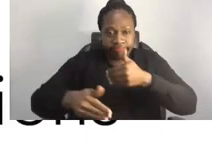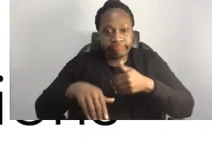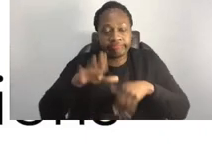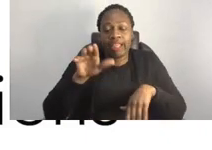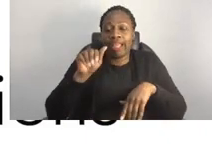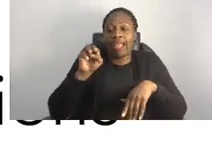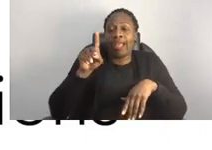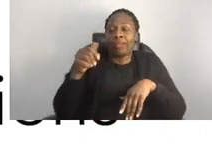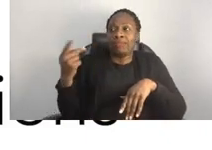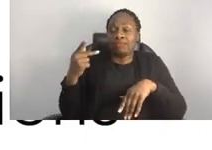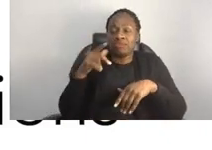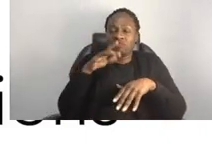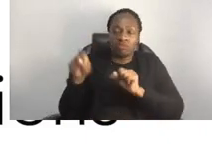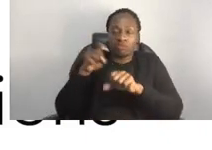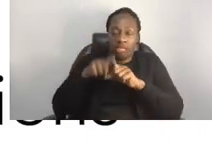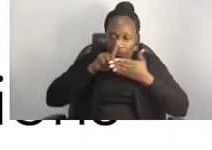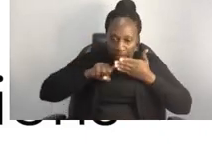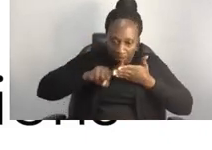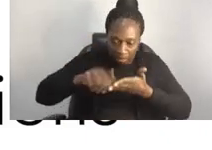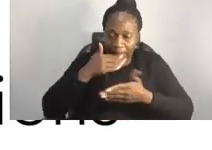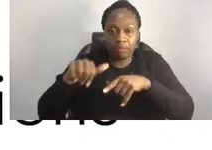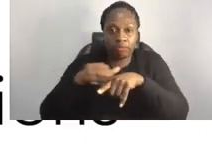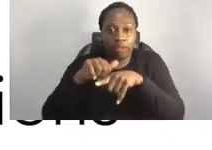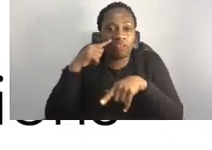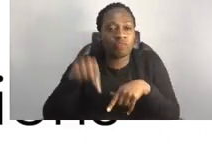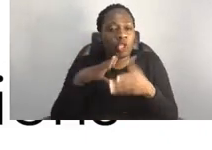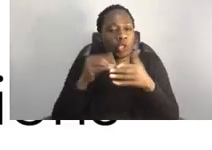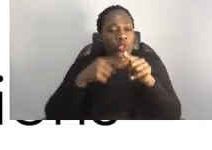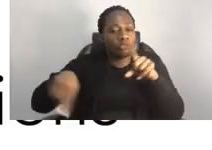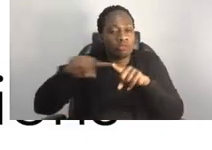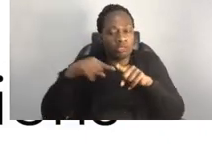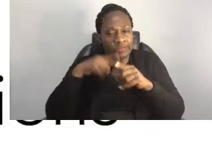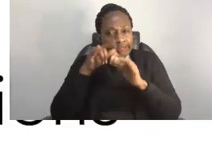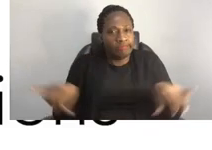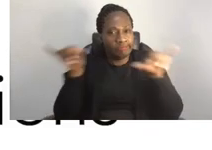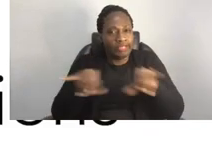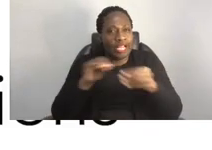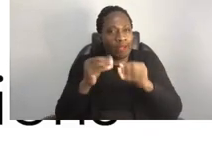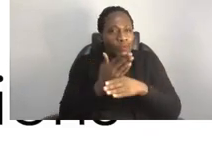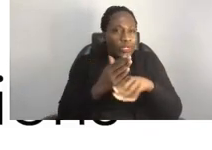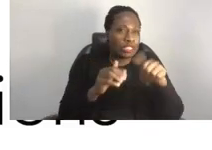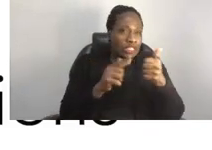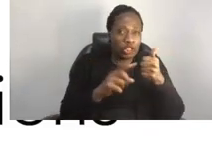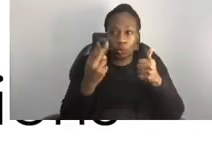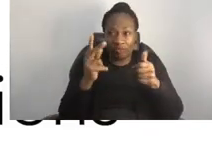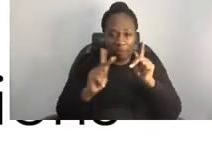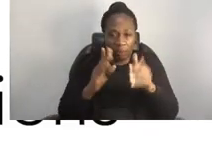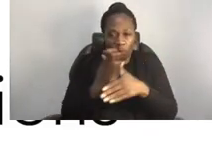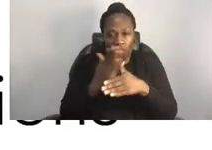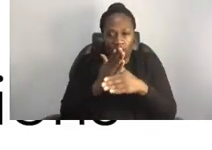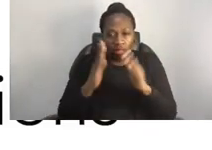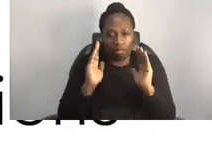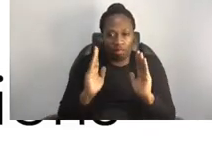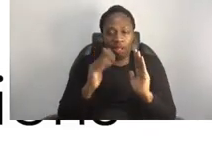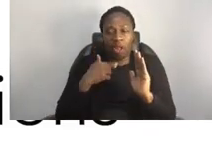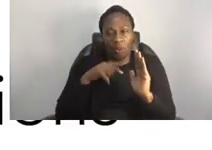and I took some time to really research best practices for learning circles, and we kept seeing the numbers between 10 to 12 people. We